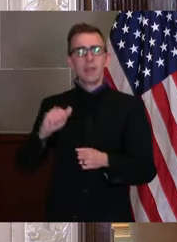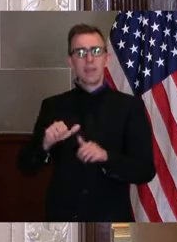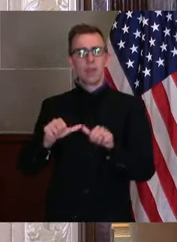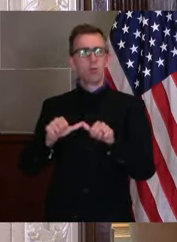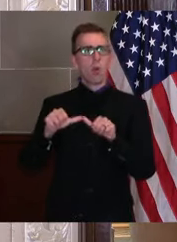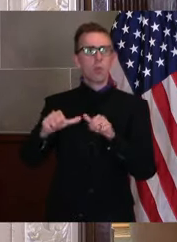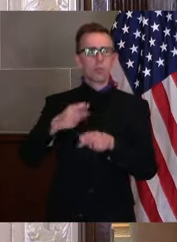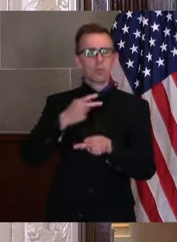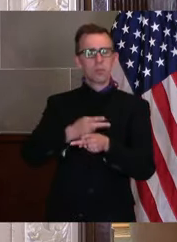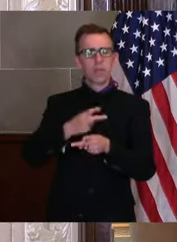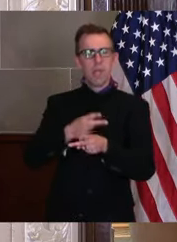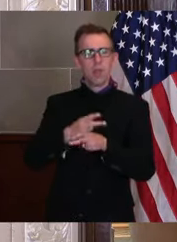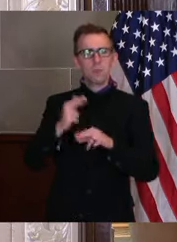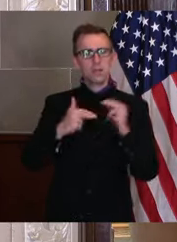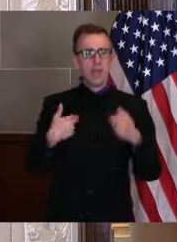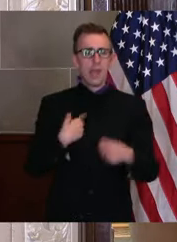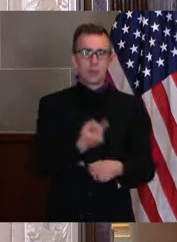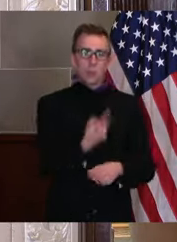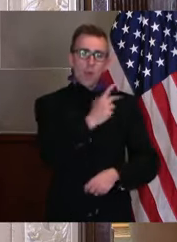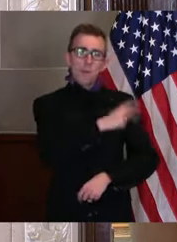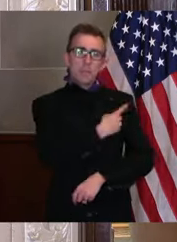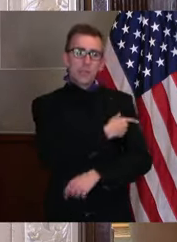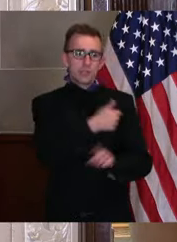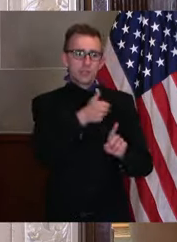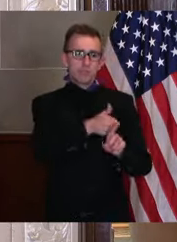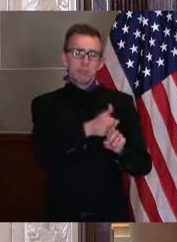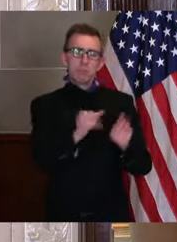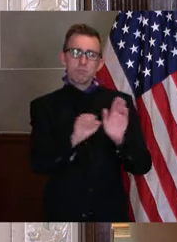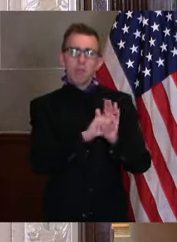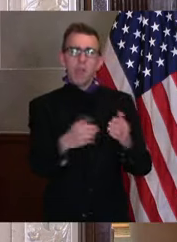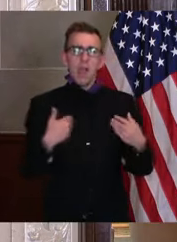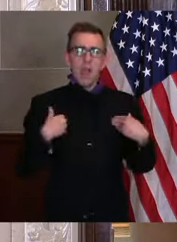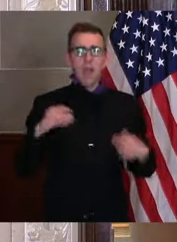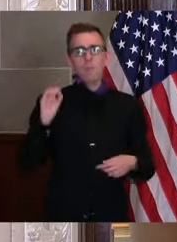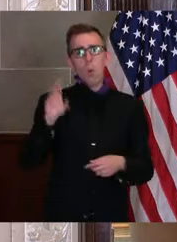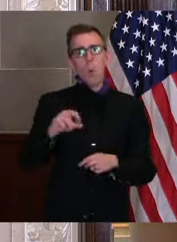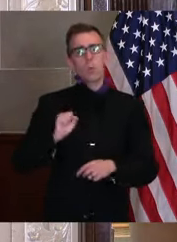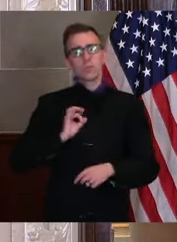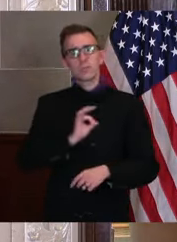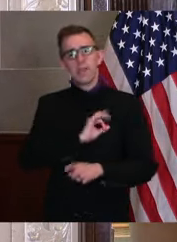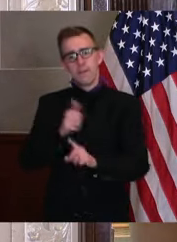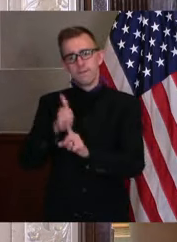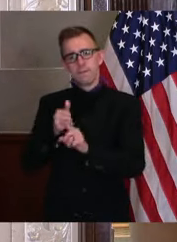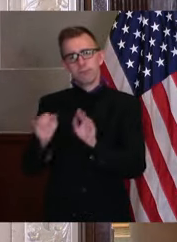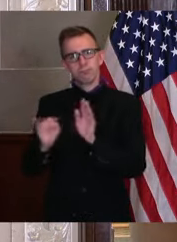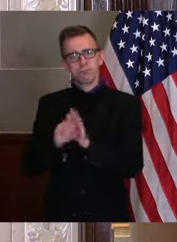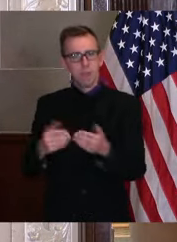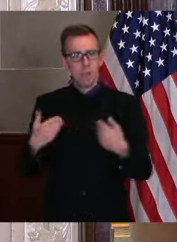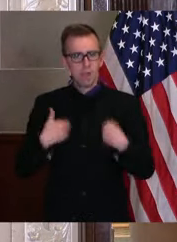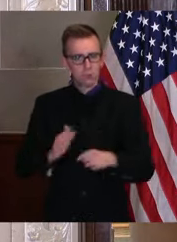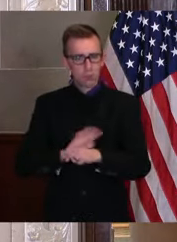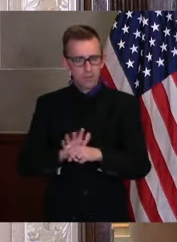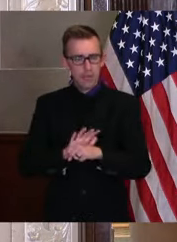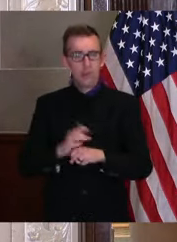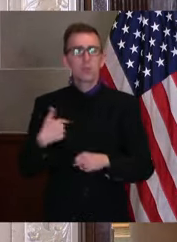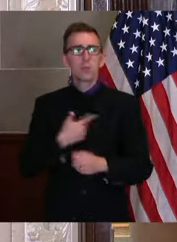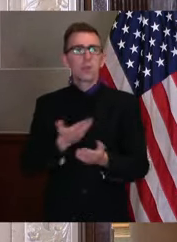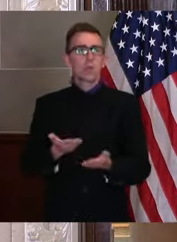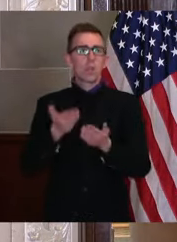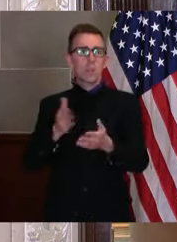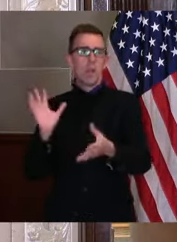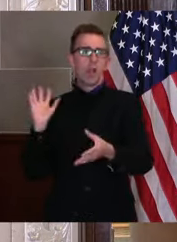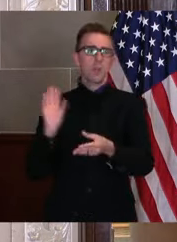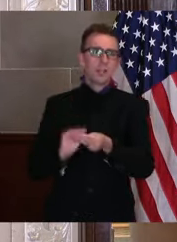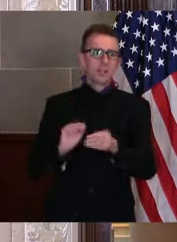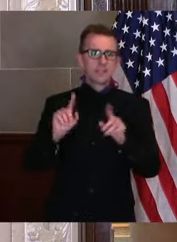care facility that has one patient who's positive or one staff member who's positive, that we are recommending comprehensive testing, that you